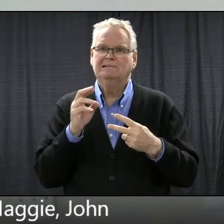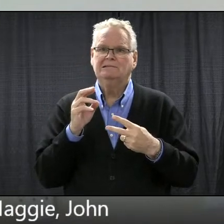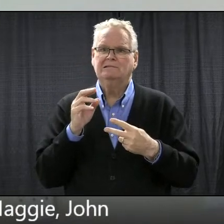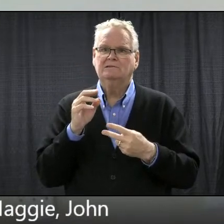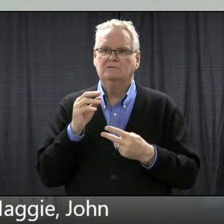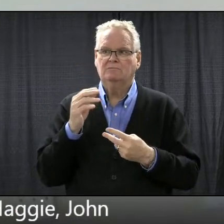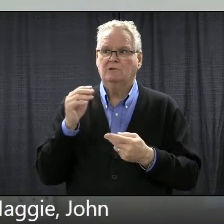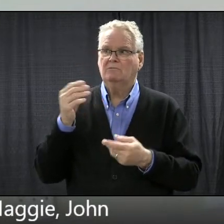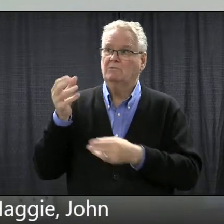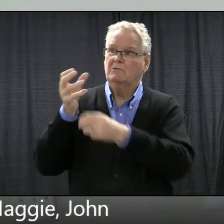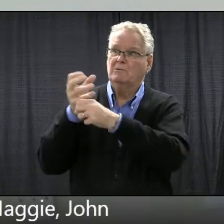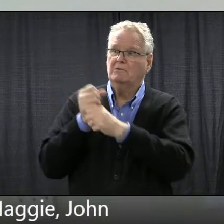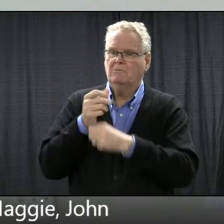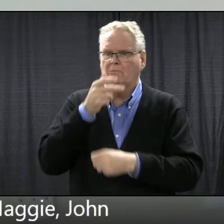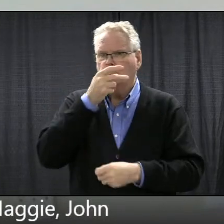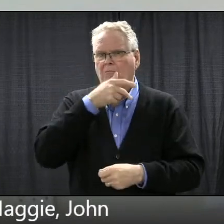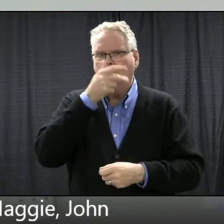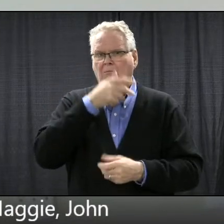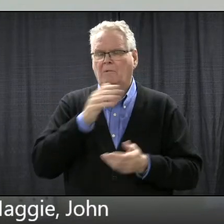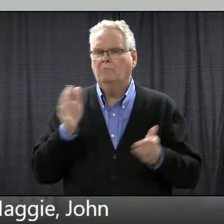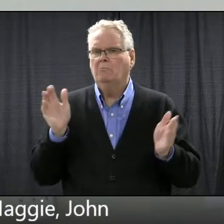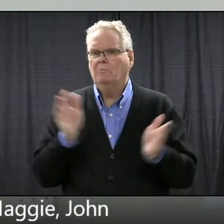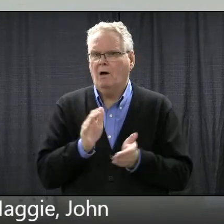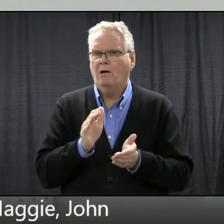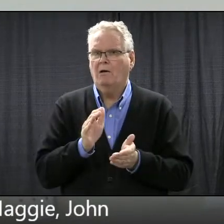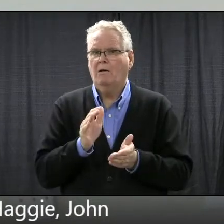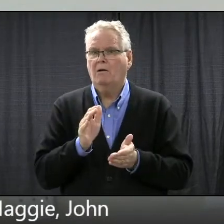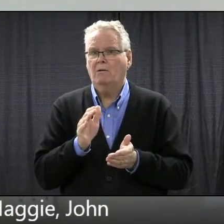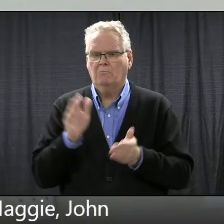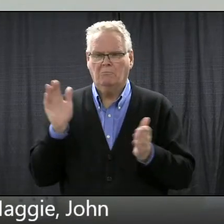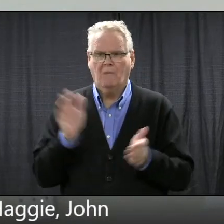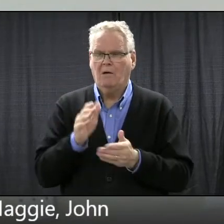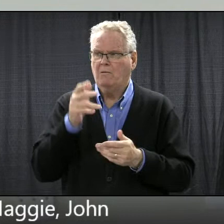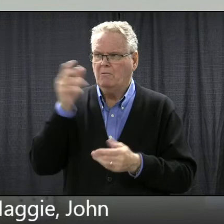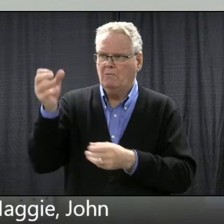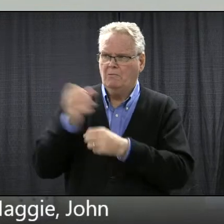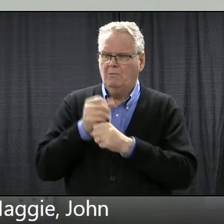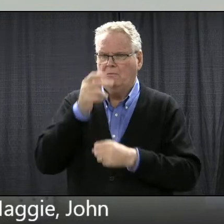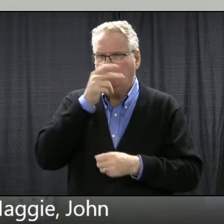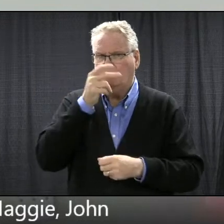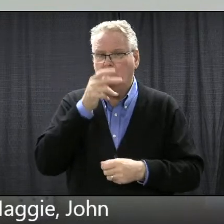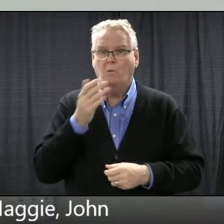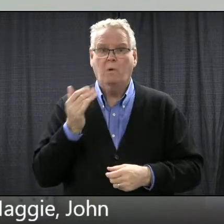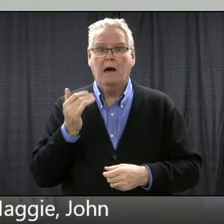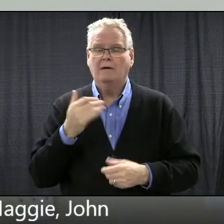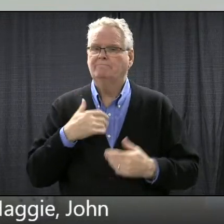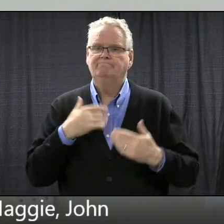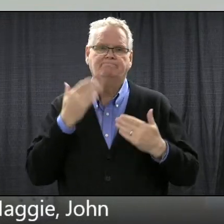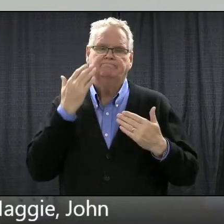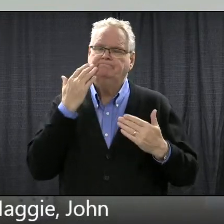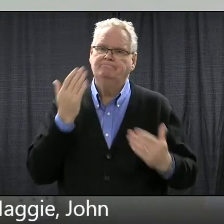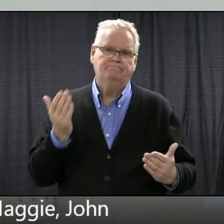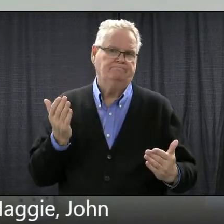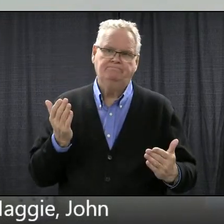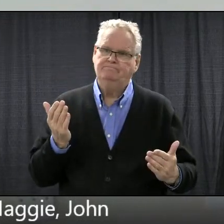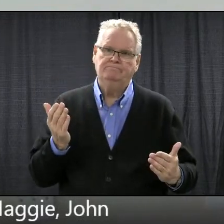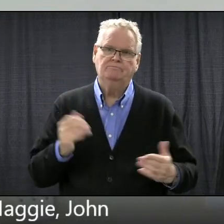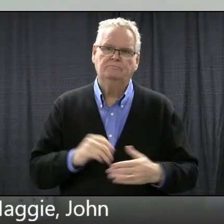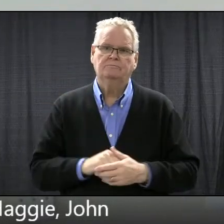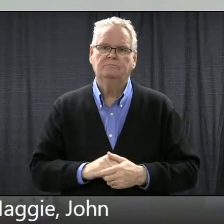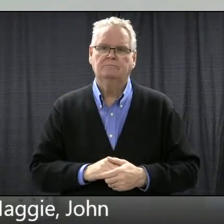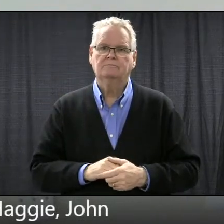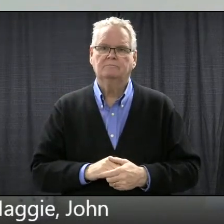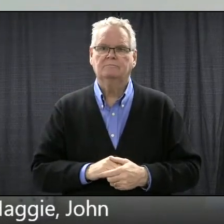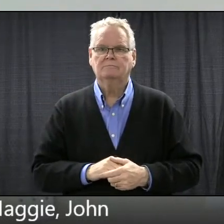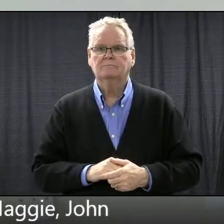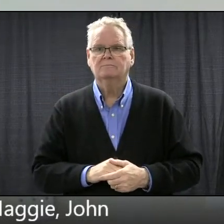So Pfizer is being allocated on the basis of the 12 to 17 group who can only